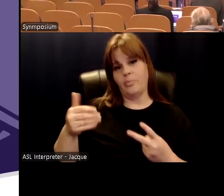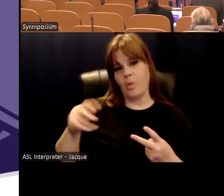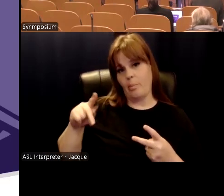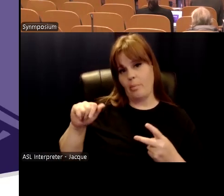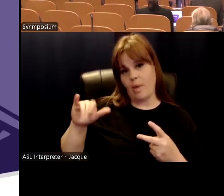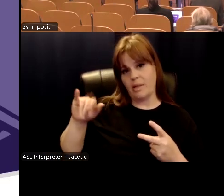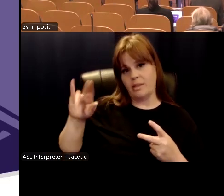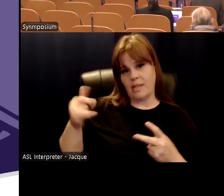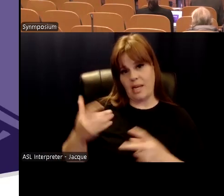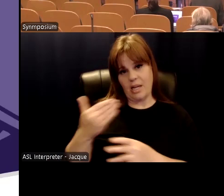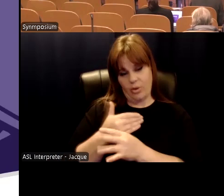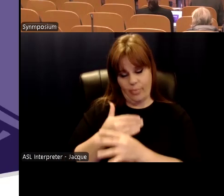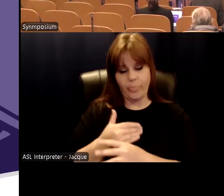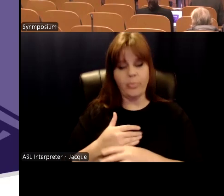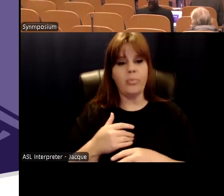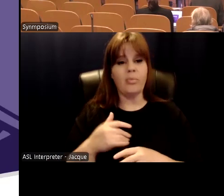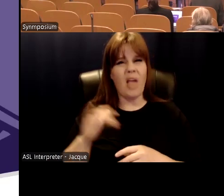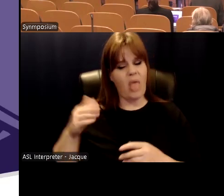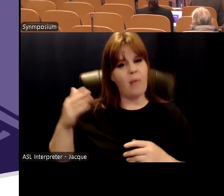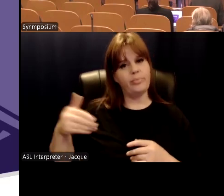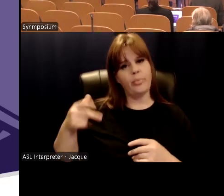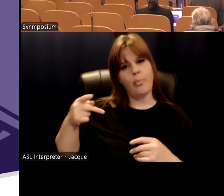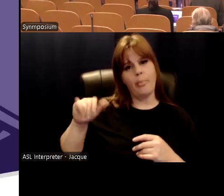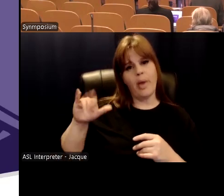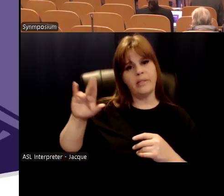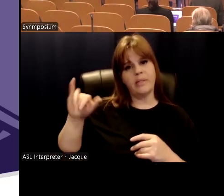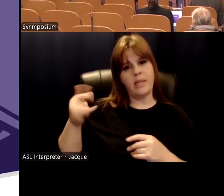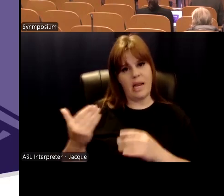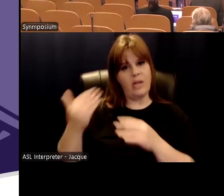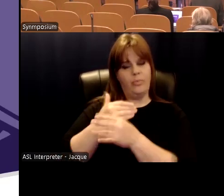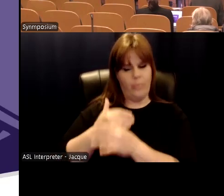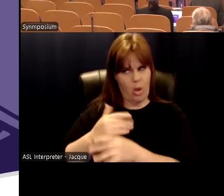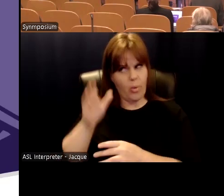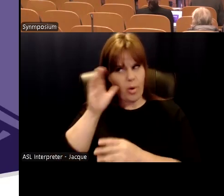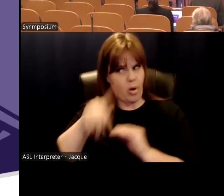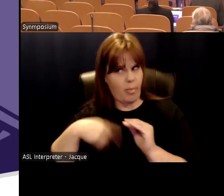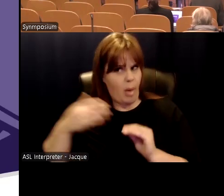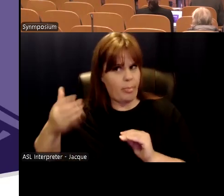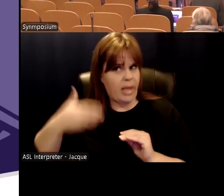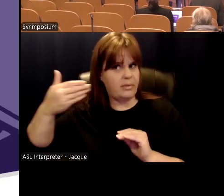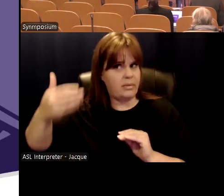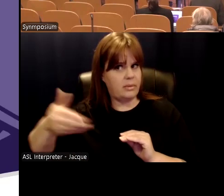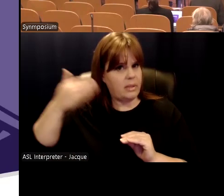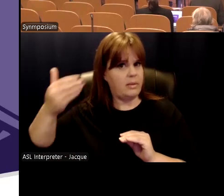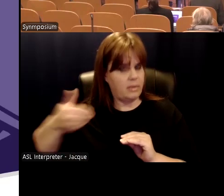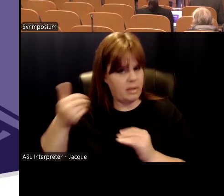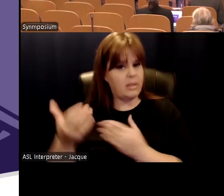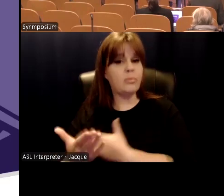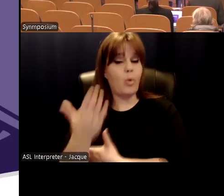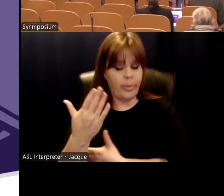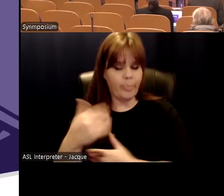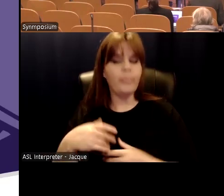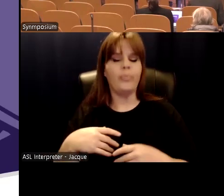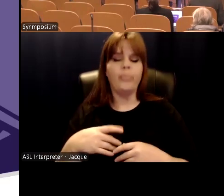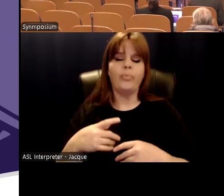intervention. And that pacing intervention, we heard about pacing this morning as well, I think is one of the